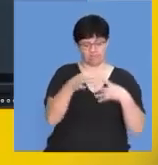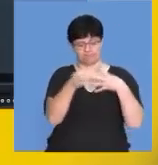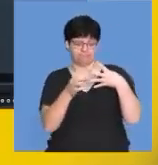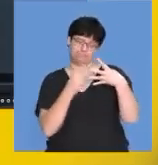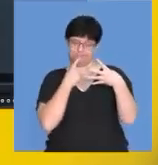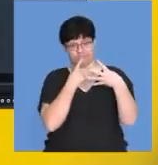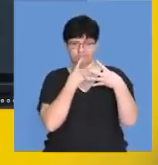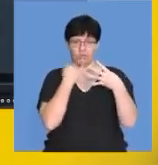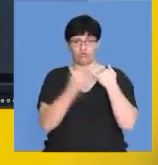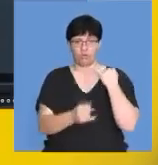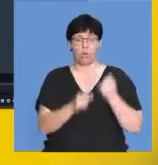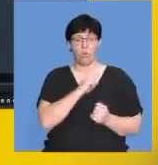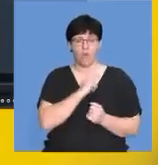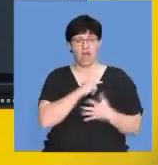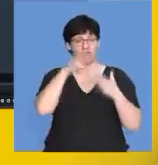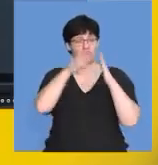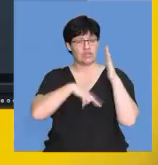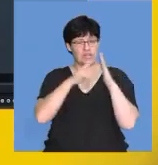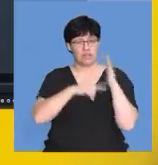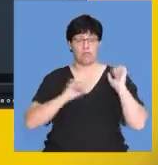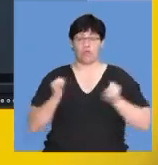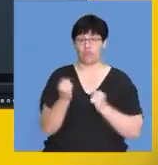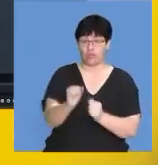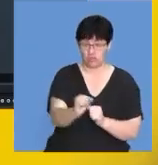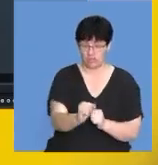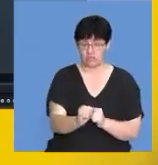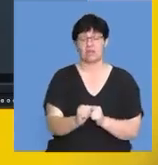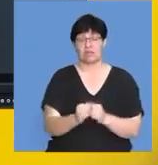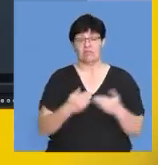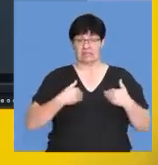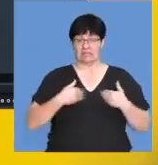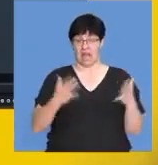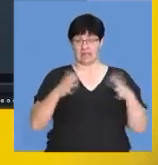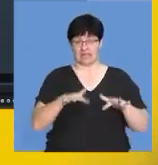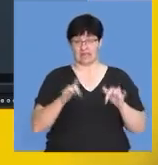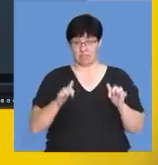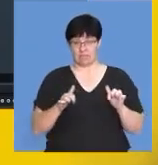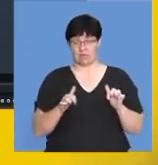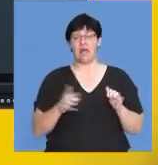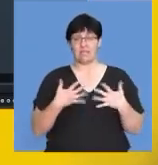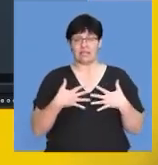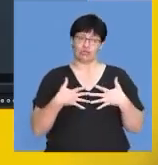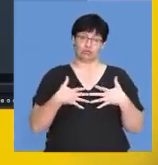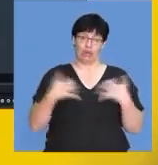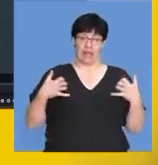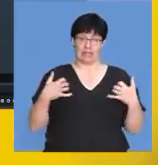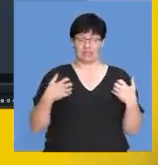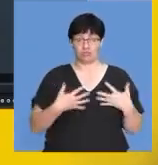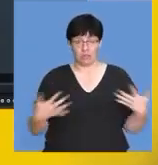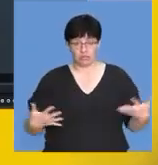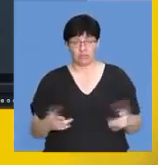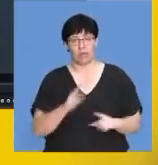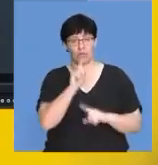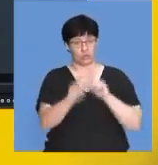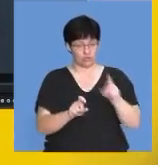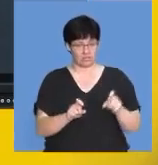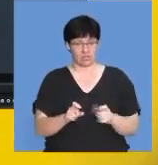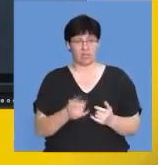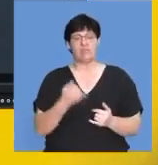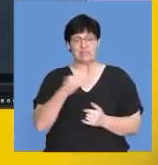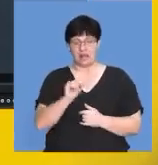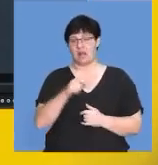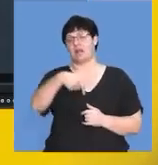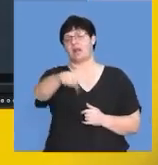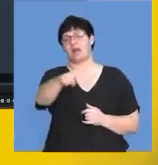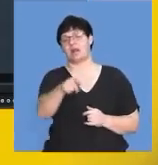which often happens when you read through them and you're rushing right at the start of the exam and you've kind of stressed about those questions that are still to